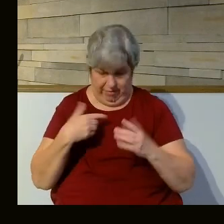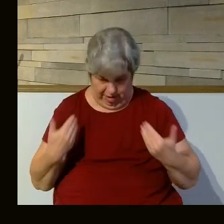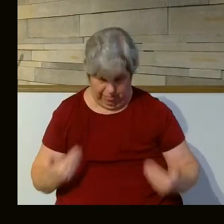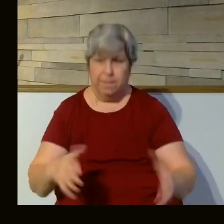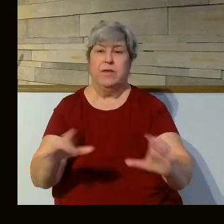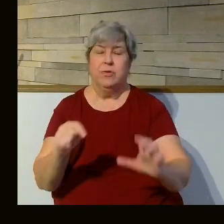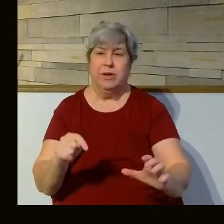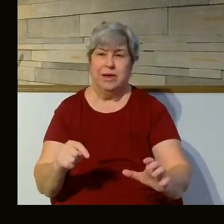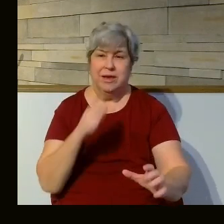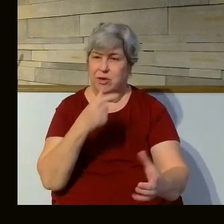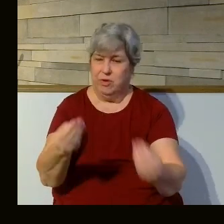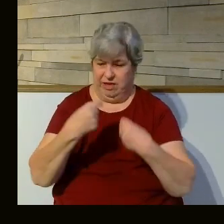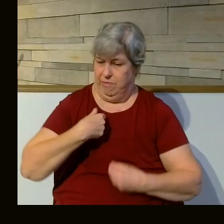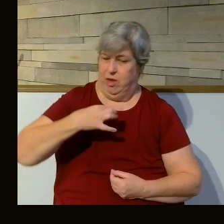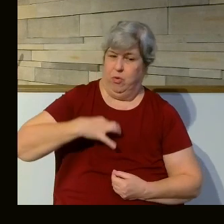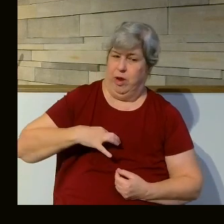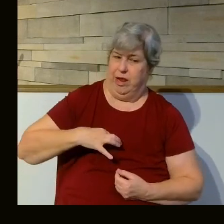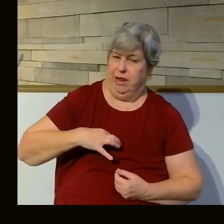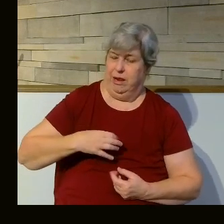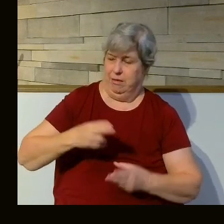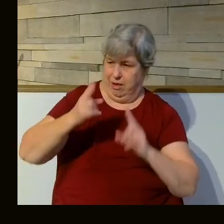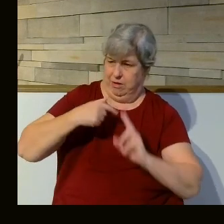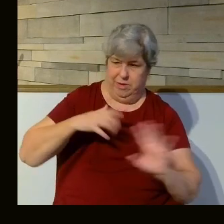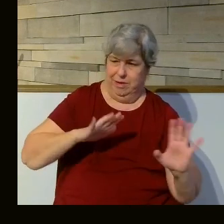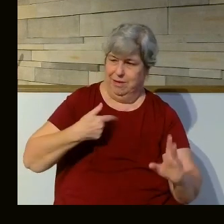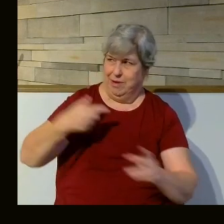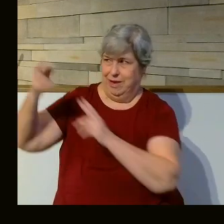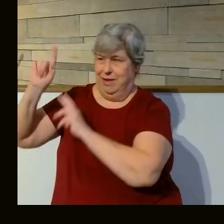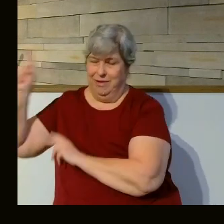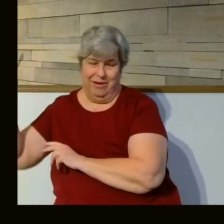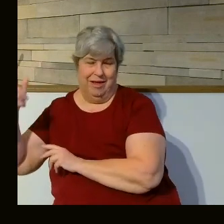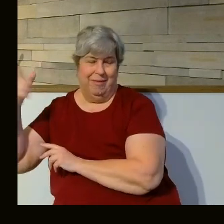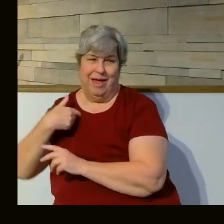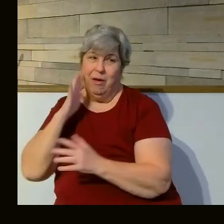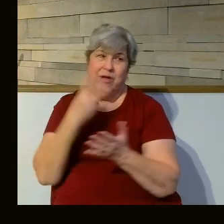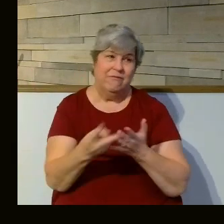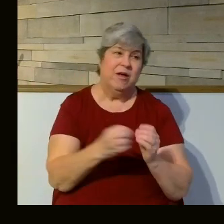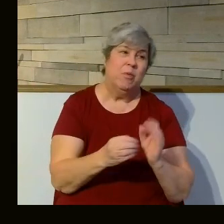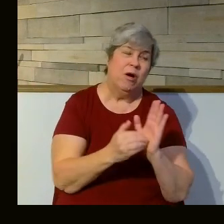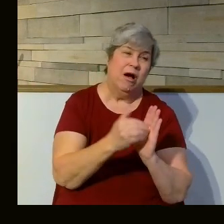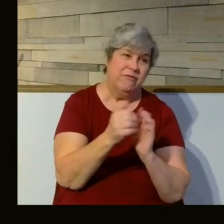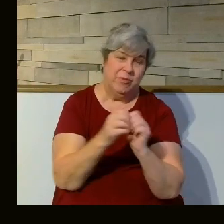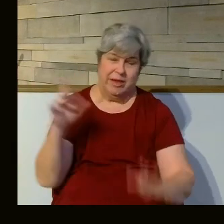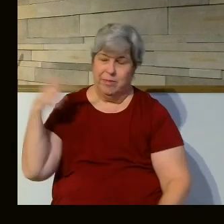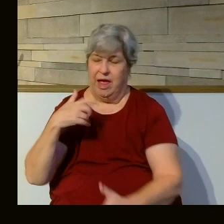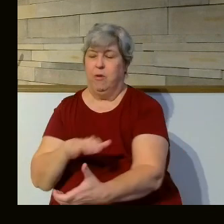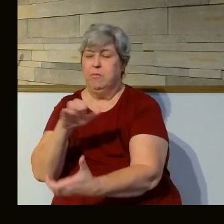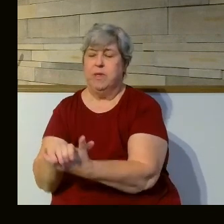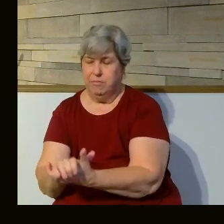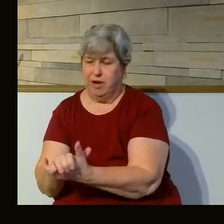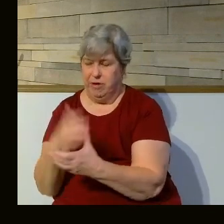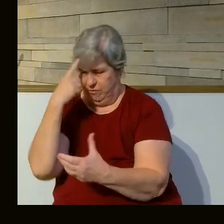word, don't give me credit, give God credit, because I would be a much bigger failure without Him. I want to be married to my